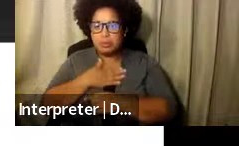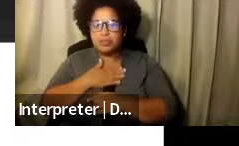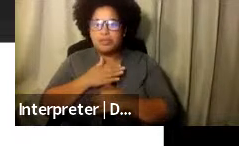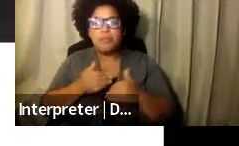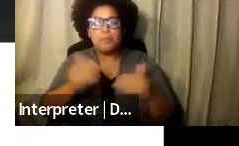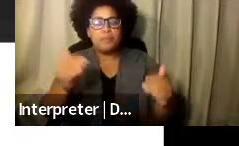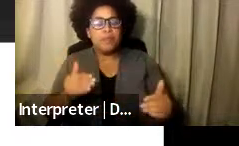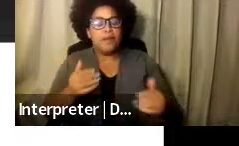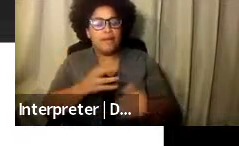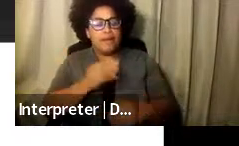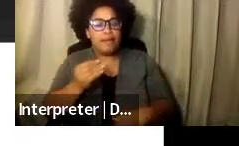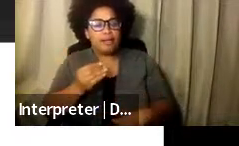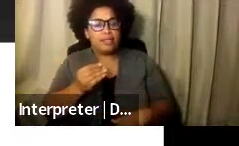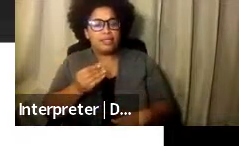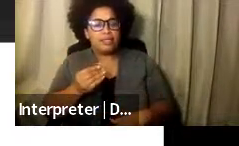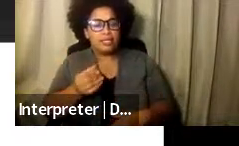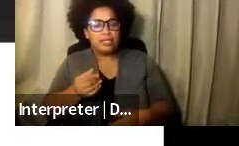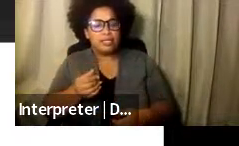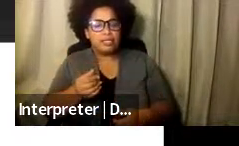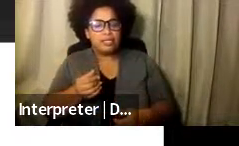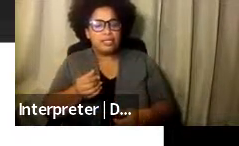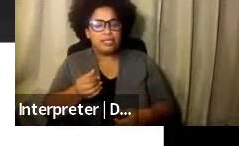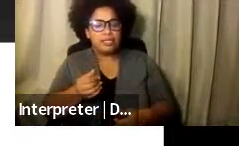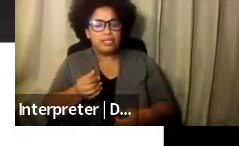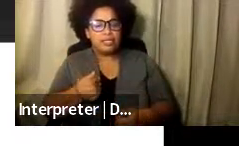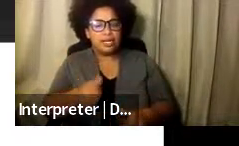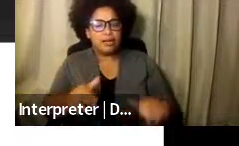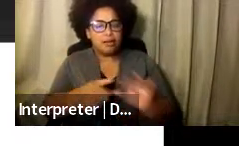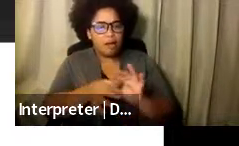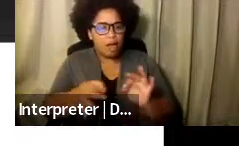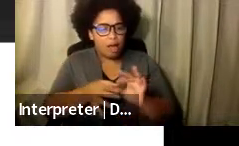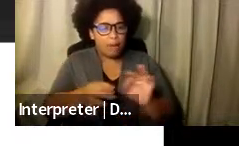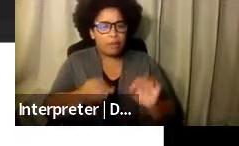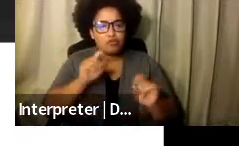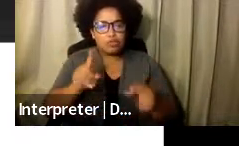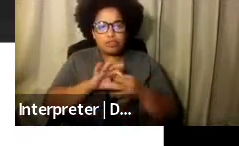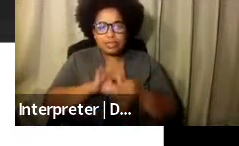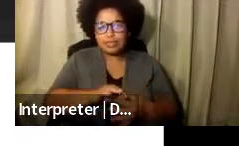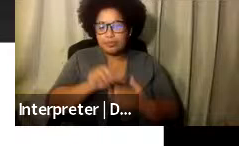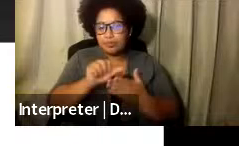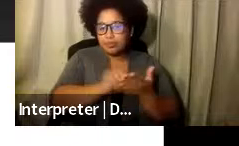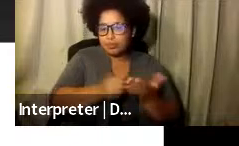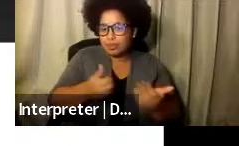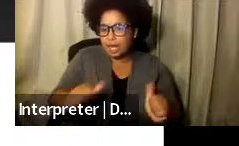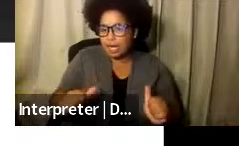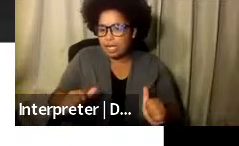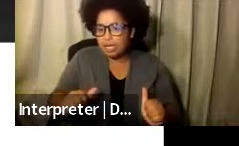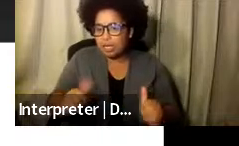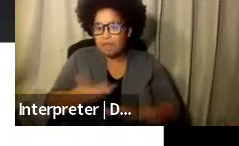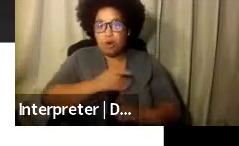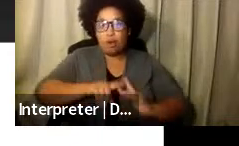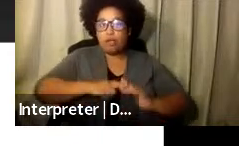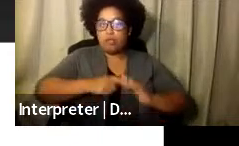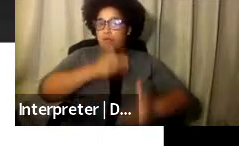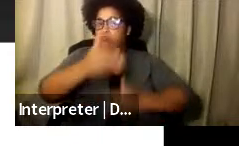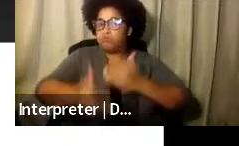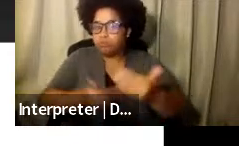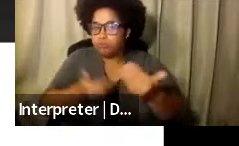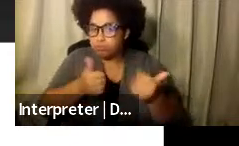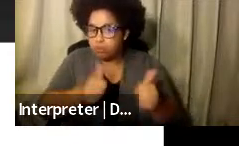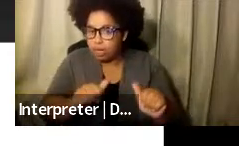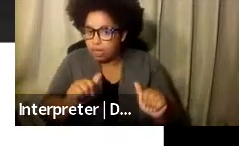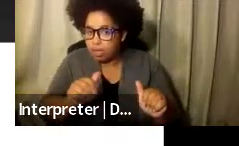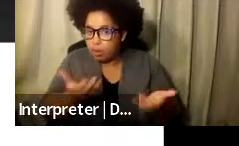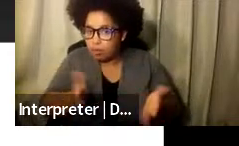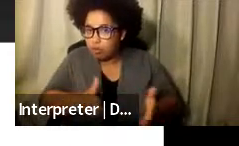And any comments or questions on the agenda? Is there anything burning before we turn it over to our